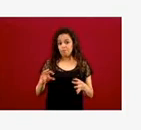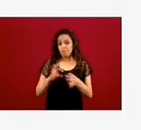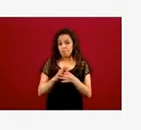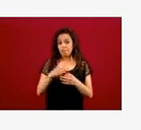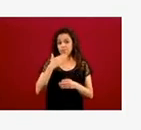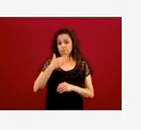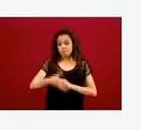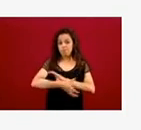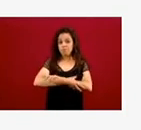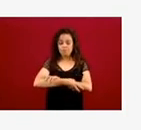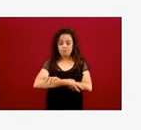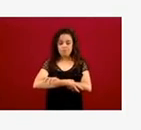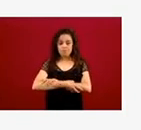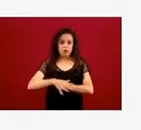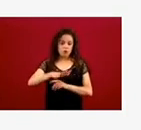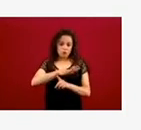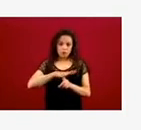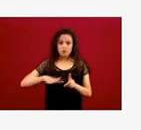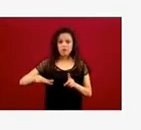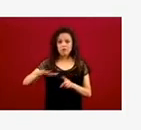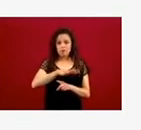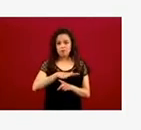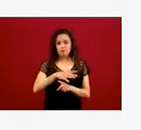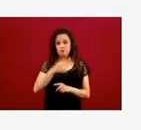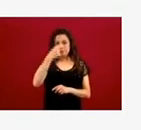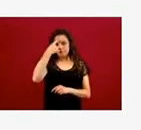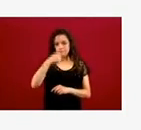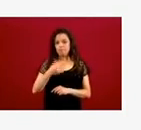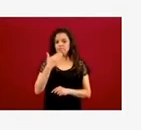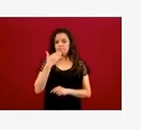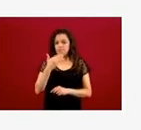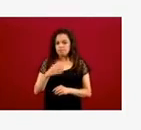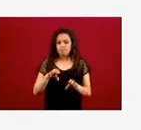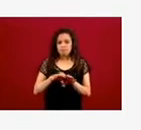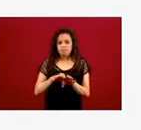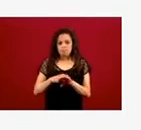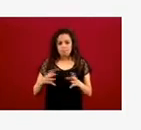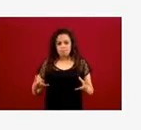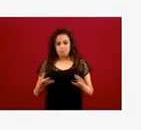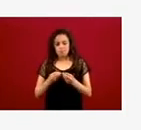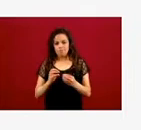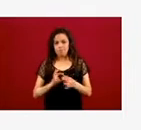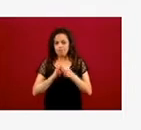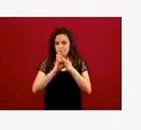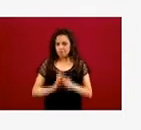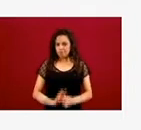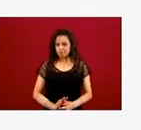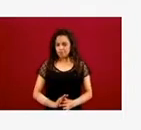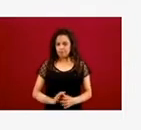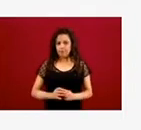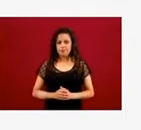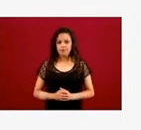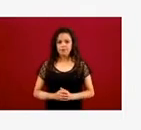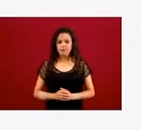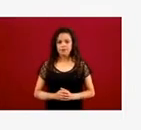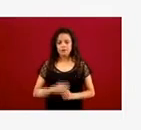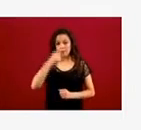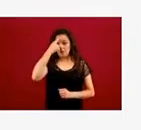all the health sector professionals will unite and will come out together, and they will join efforts to